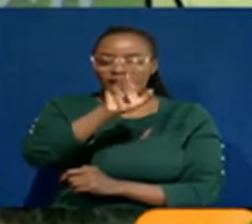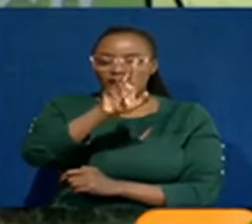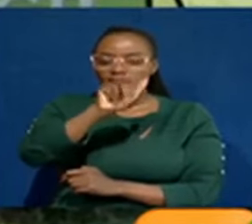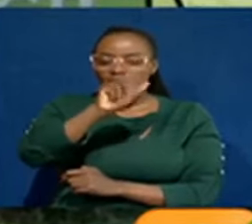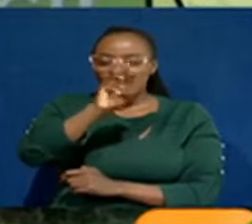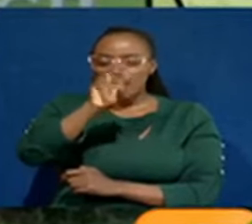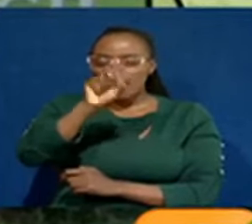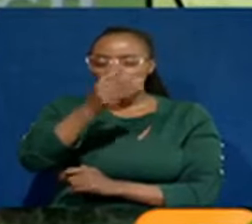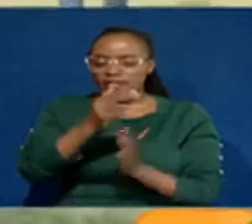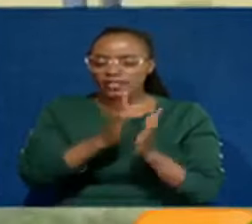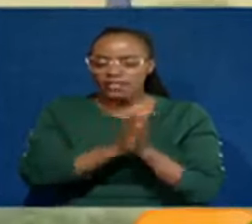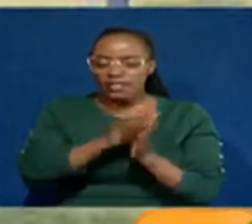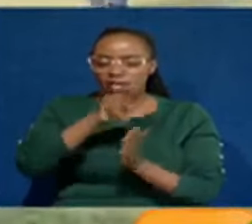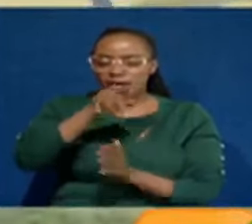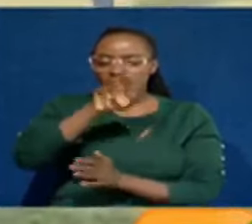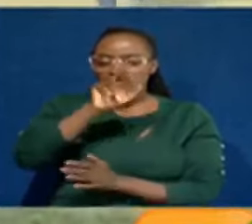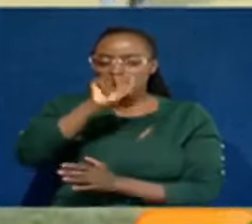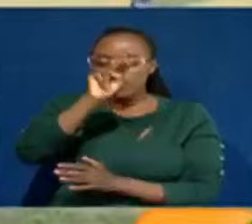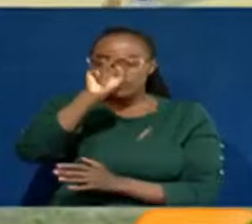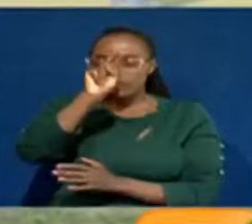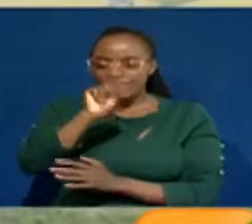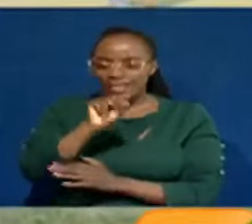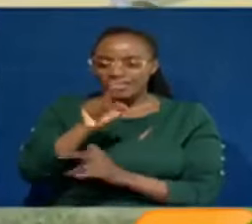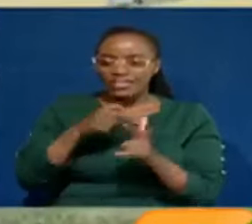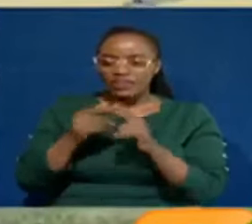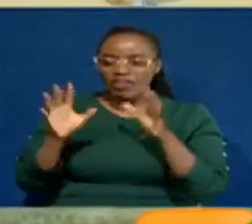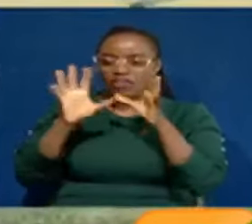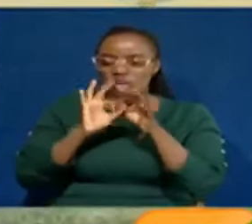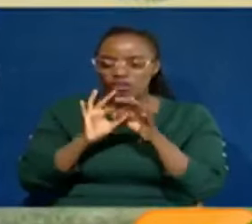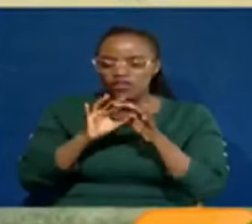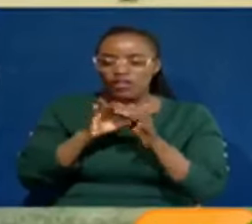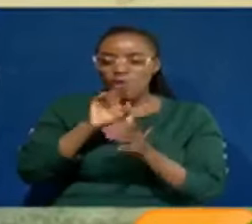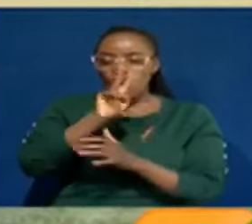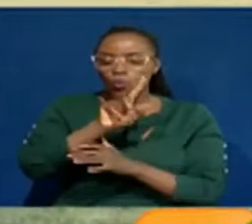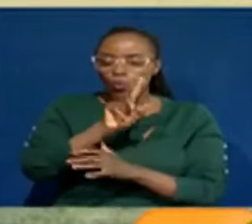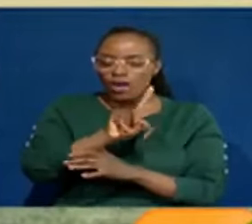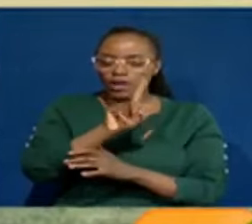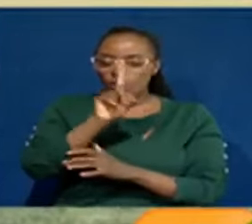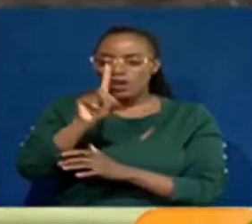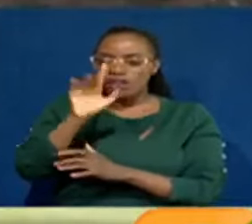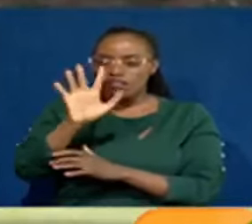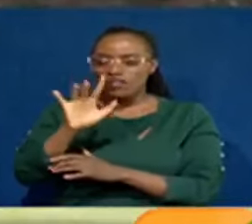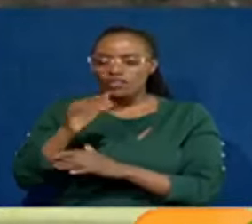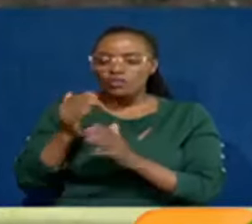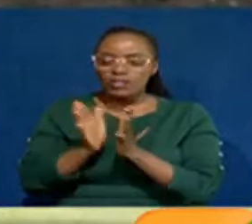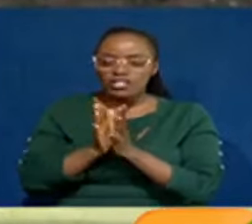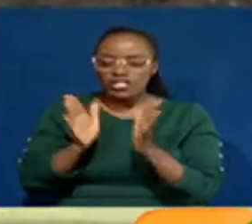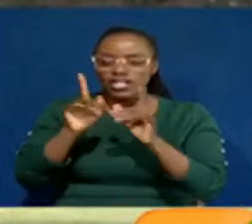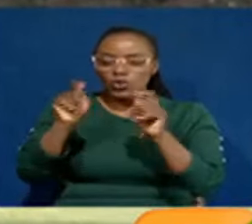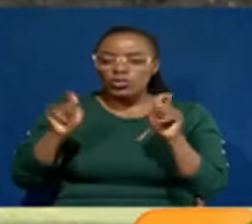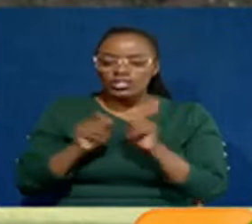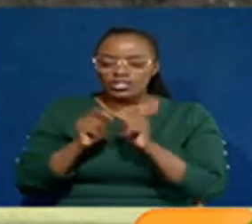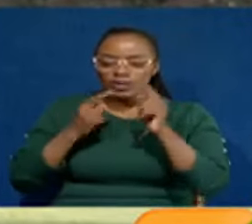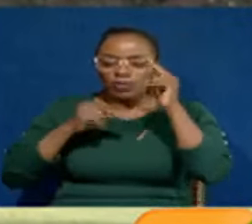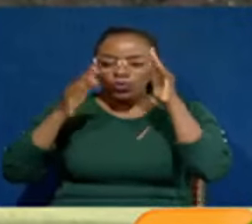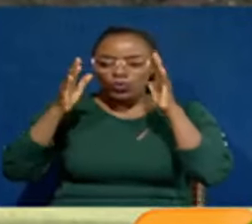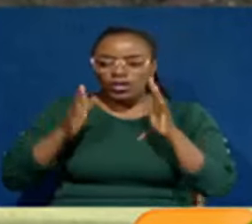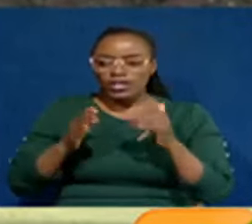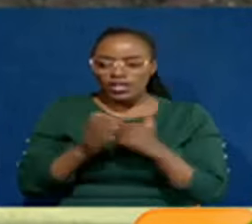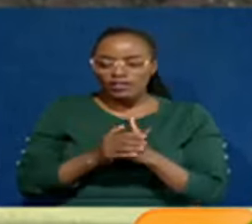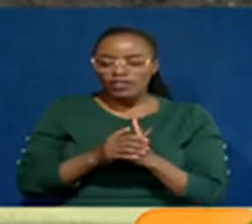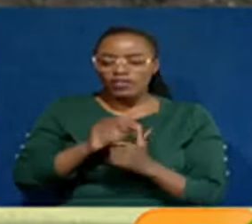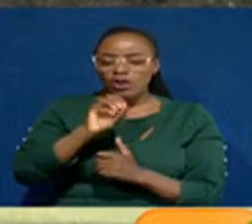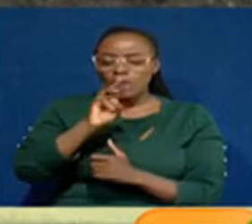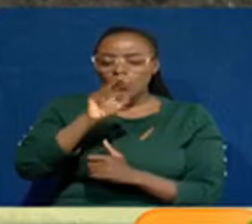Carrier and Prashant Takar returned a combined score of 115 points to be named the overall team winners. Griffins